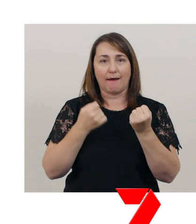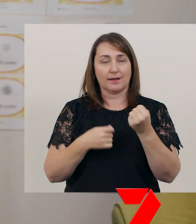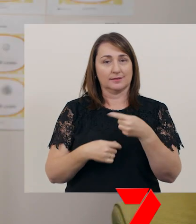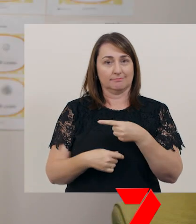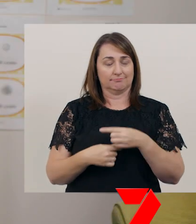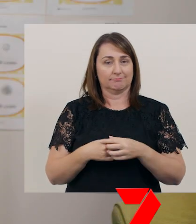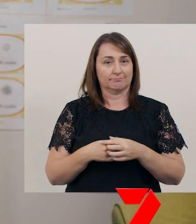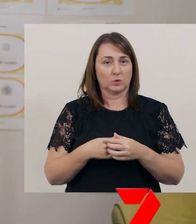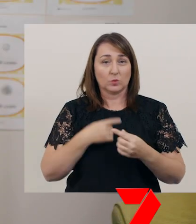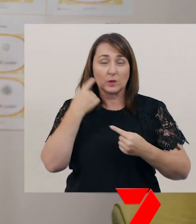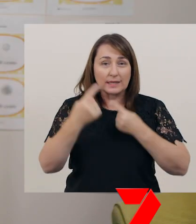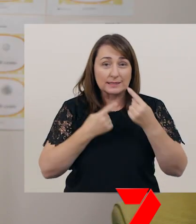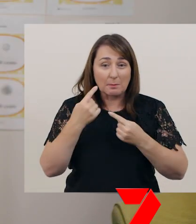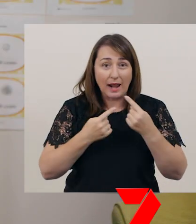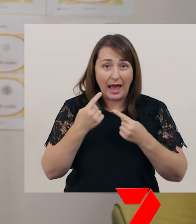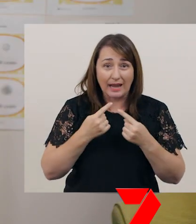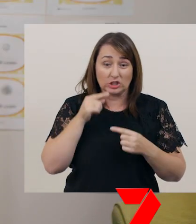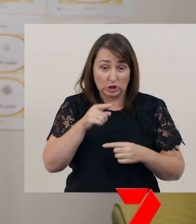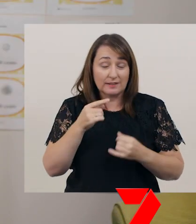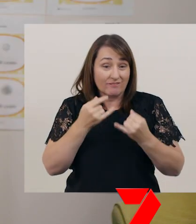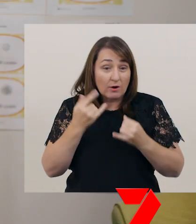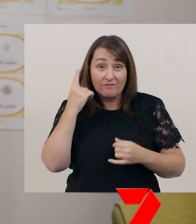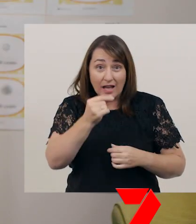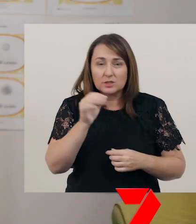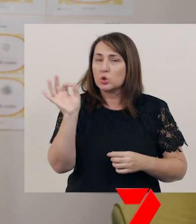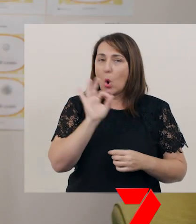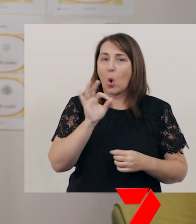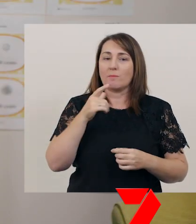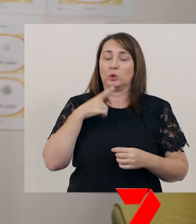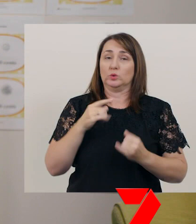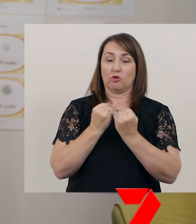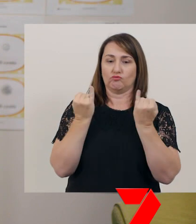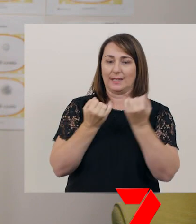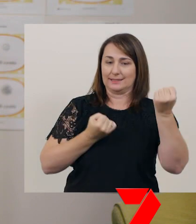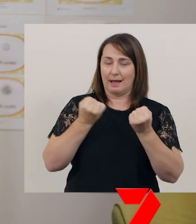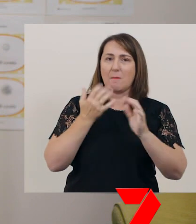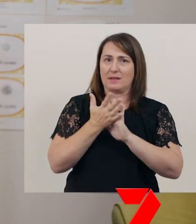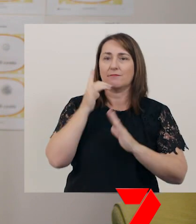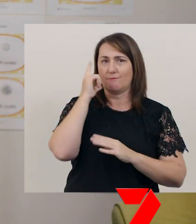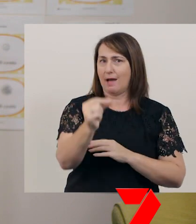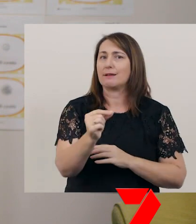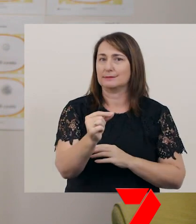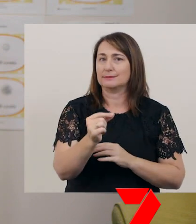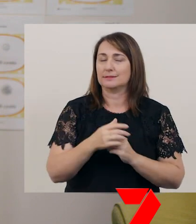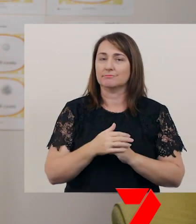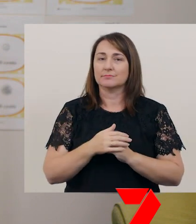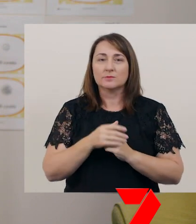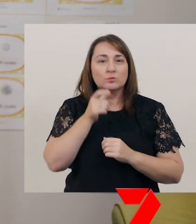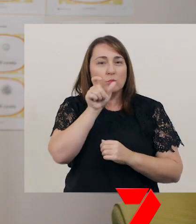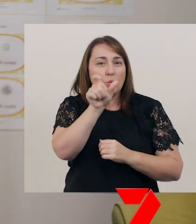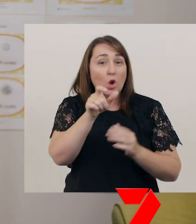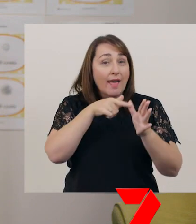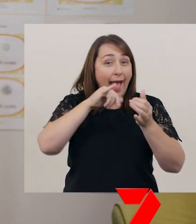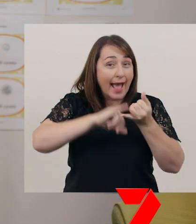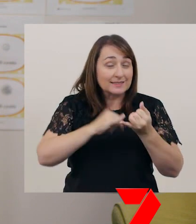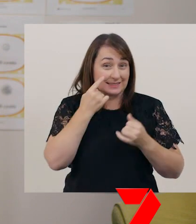fast because the simile helps us picture a race car, which we know is really fast. Note the use of the word as in this